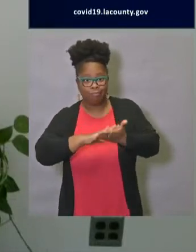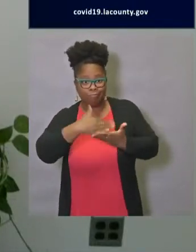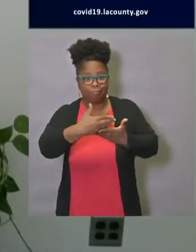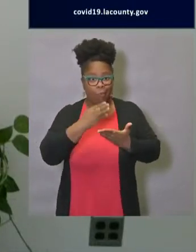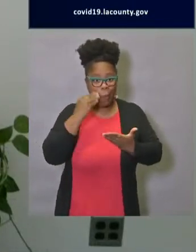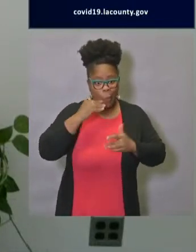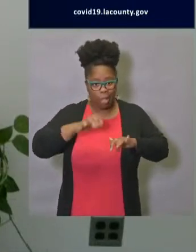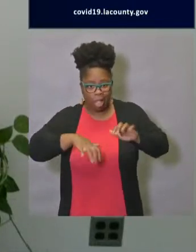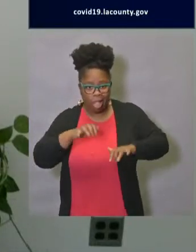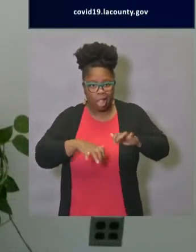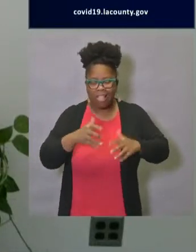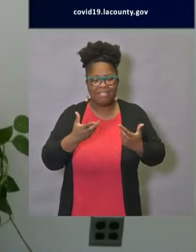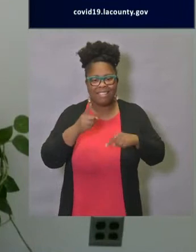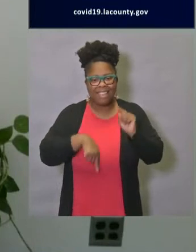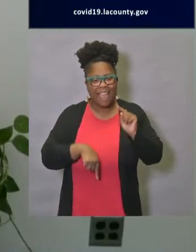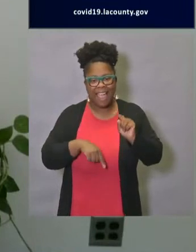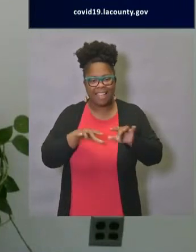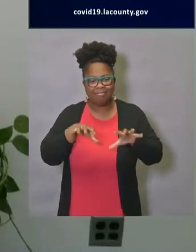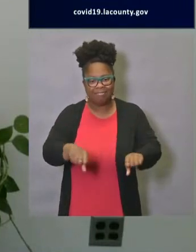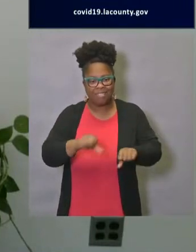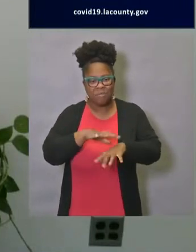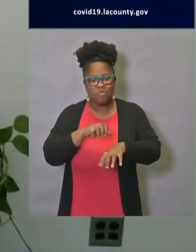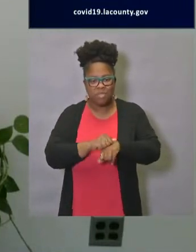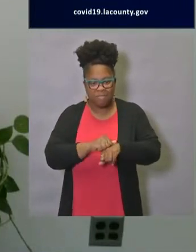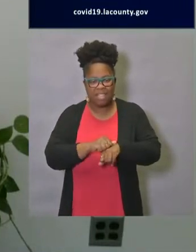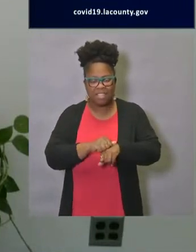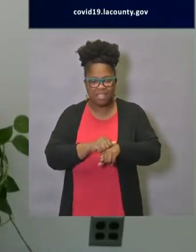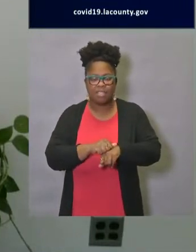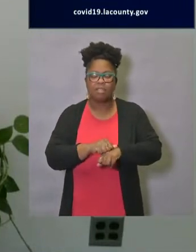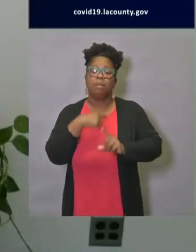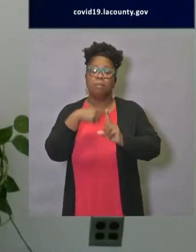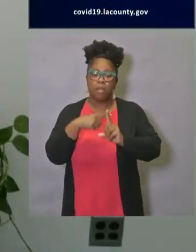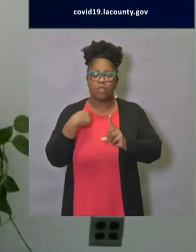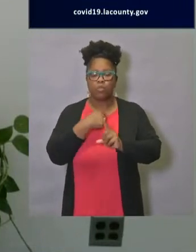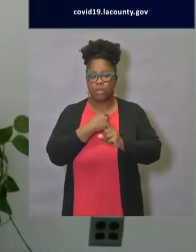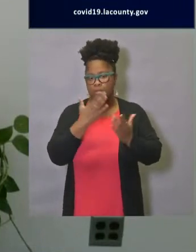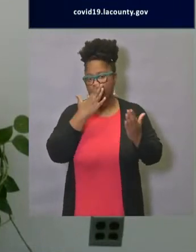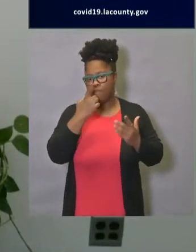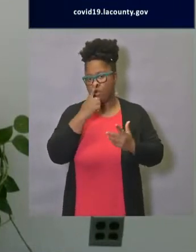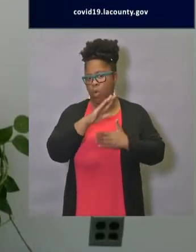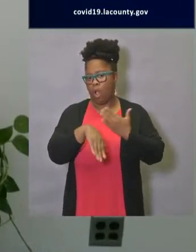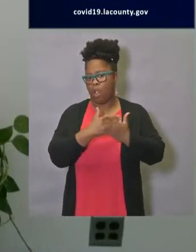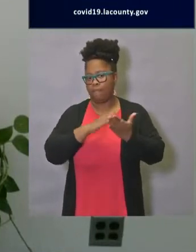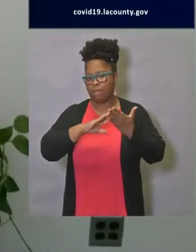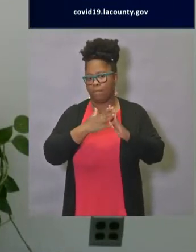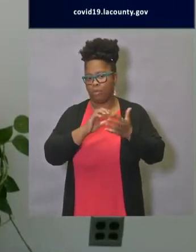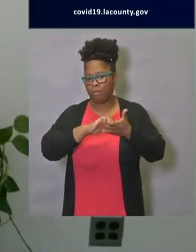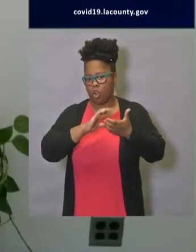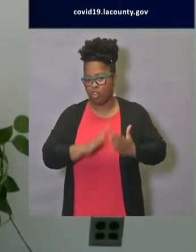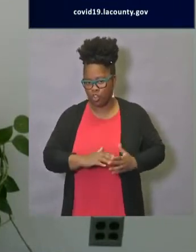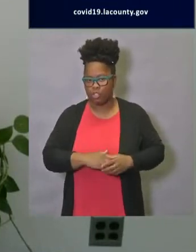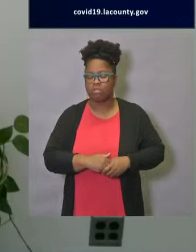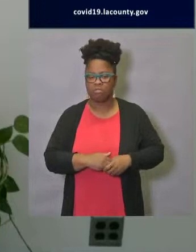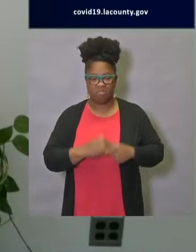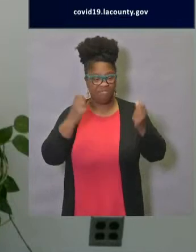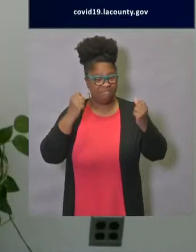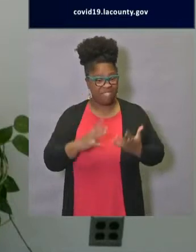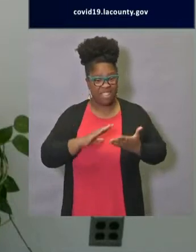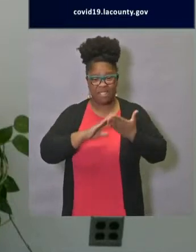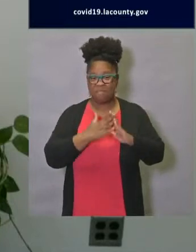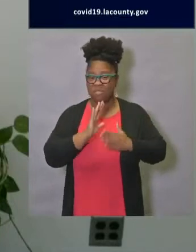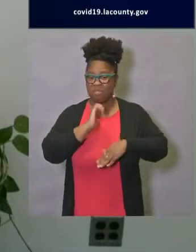we open our appointments. And I will say, we're also very grateful to all of our community partners. We have lots of